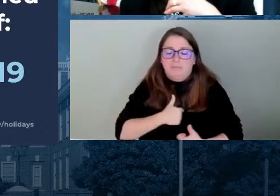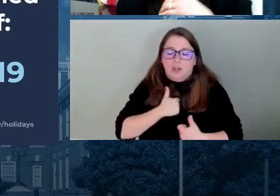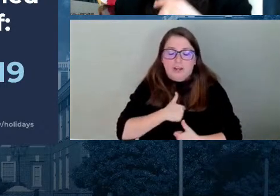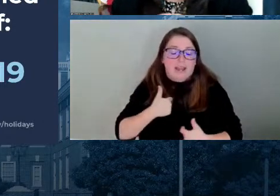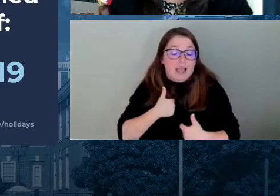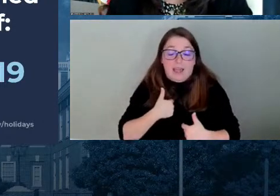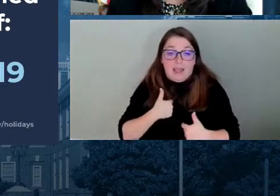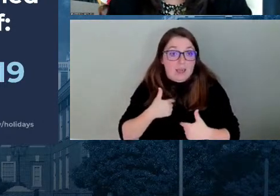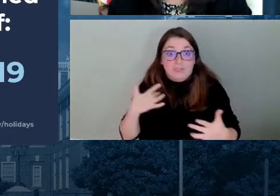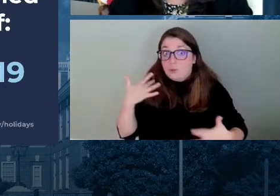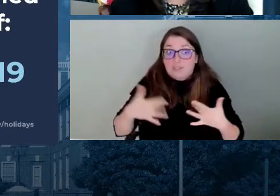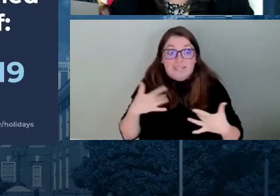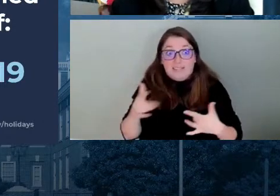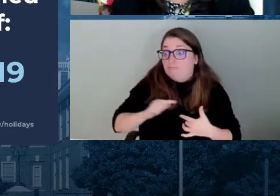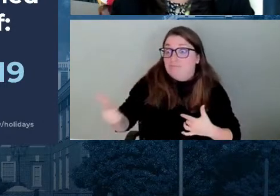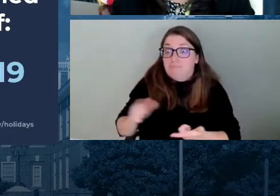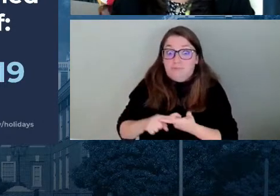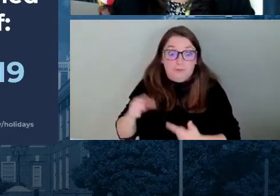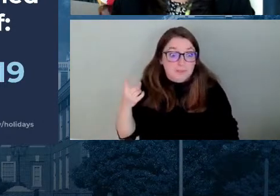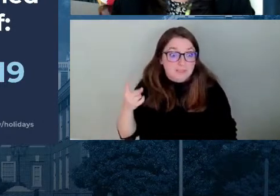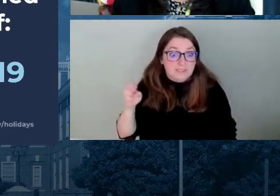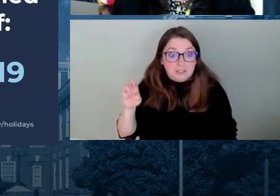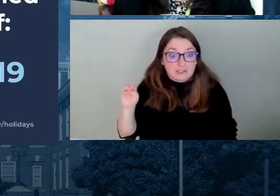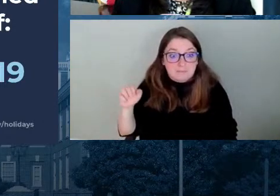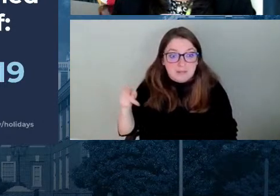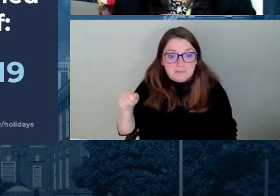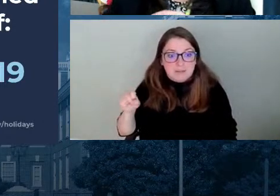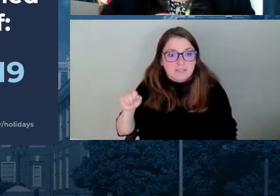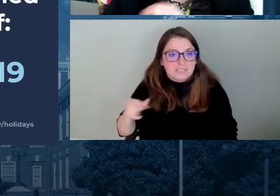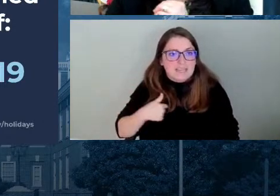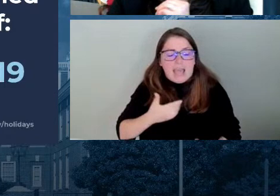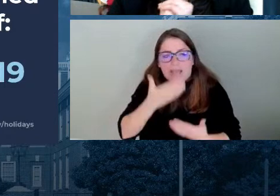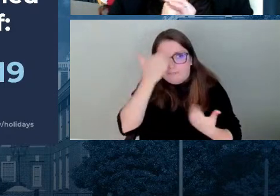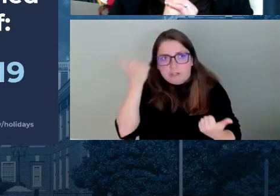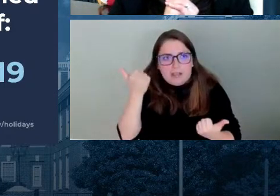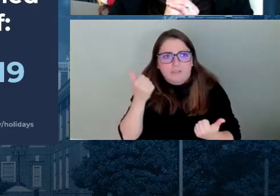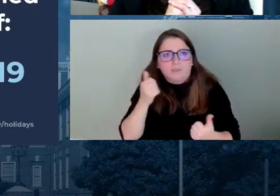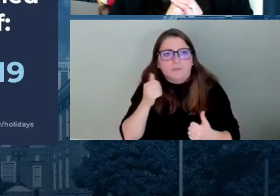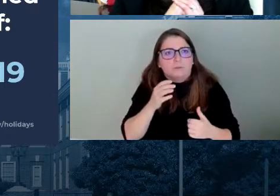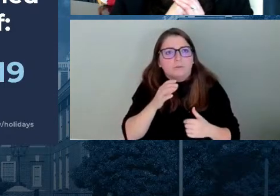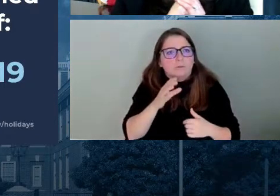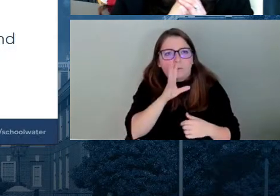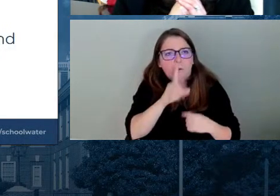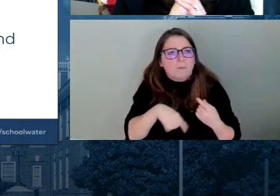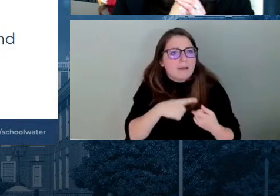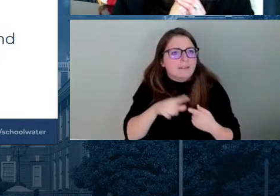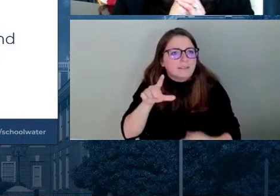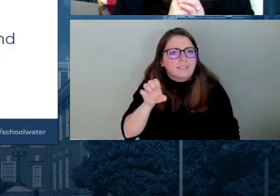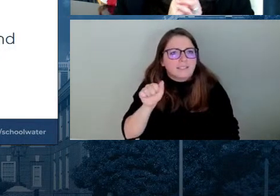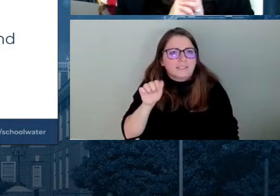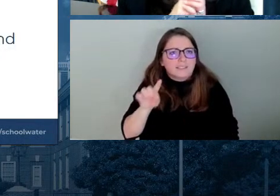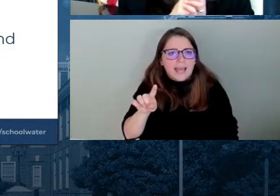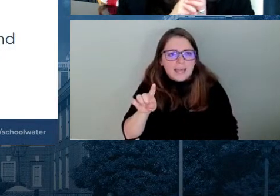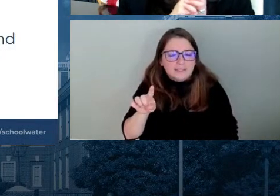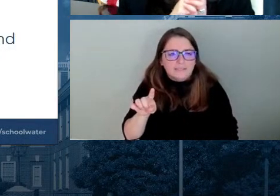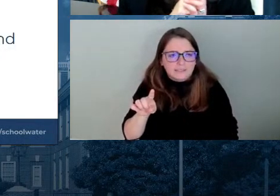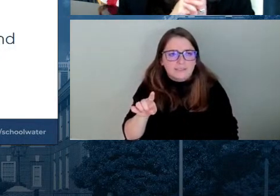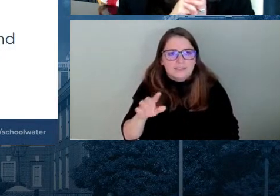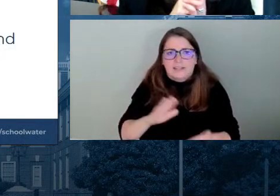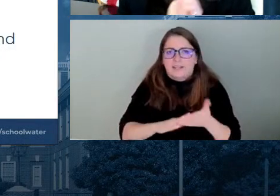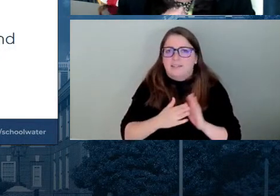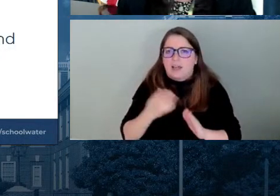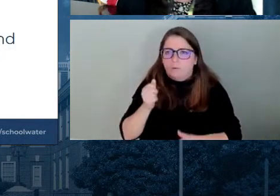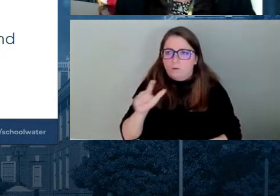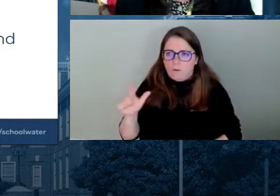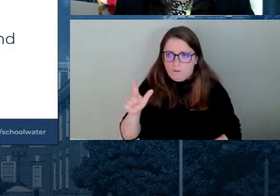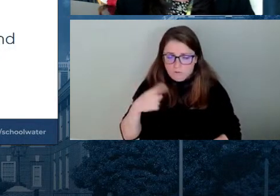neglected to mention the lead town hall that we are having tonight. So there is a public